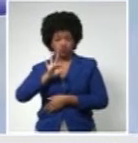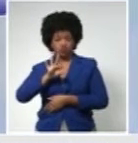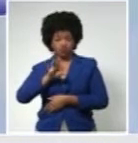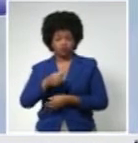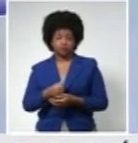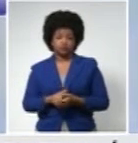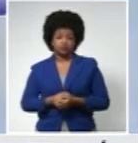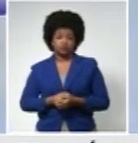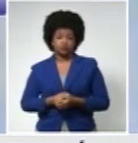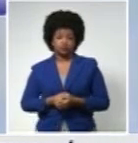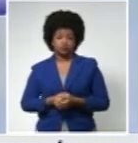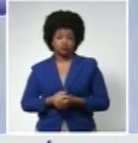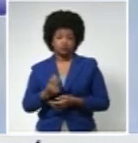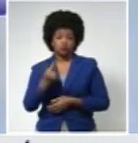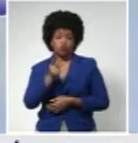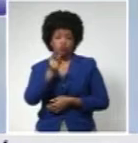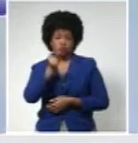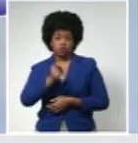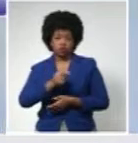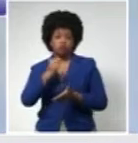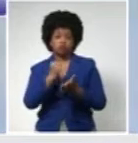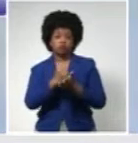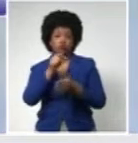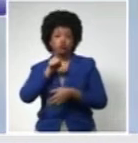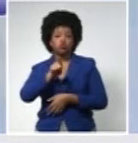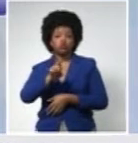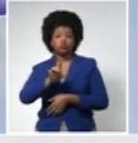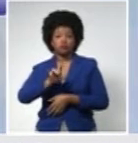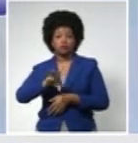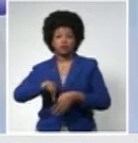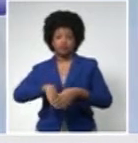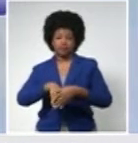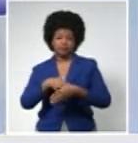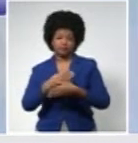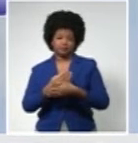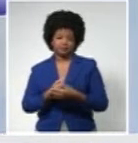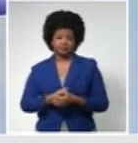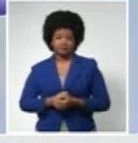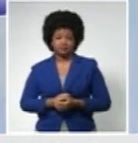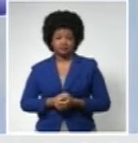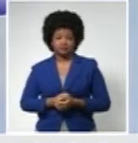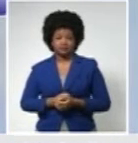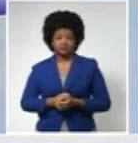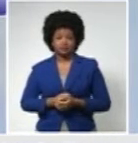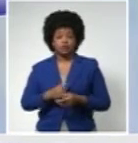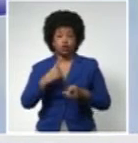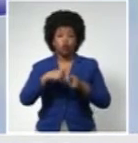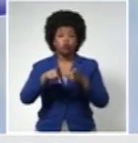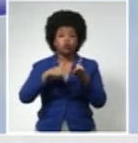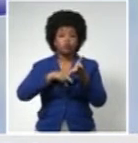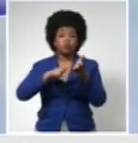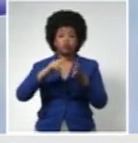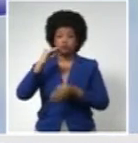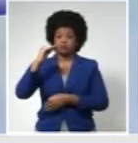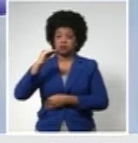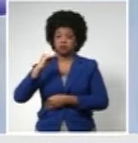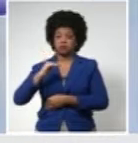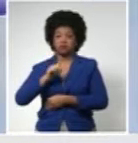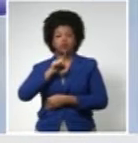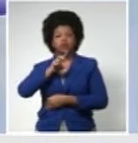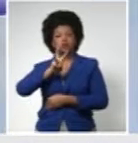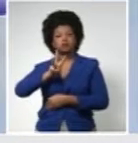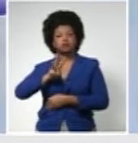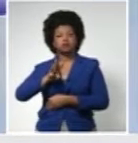as we have been saying, they continue without confirming new cases